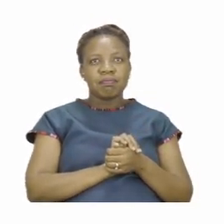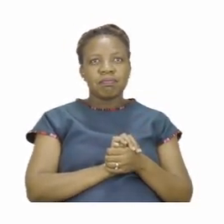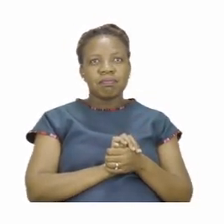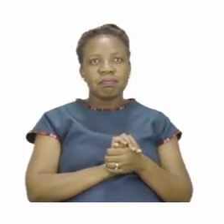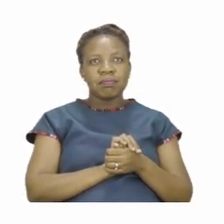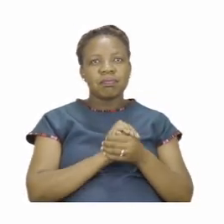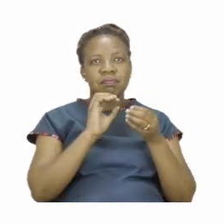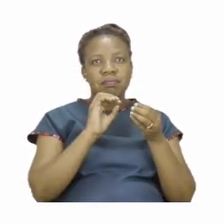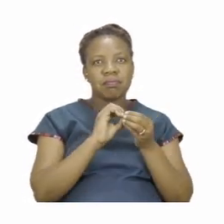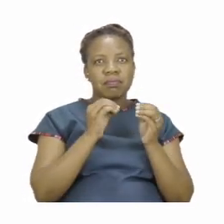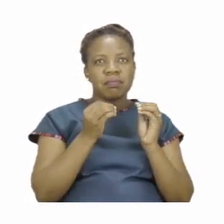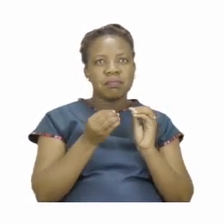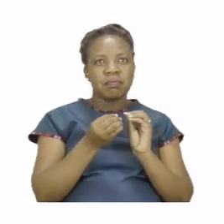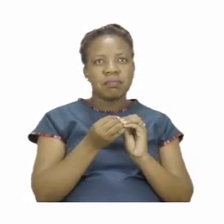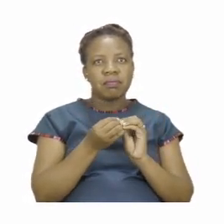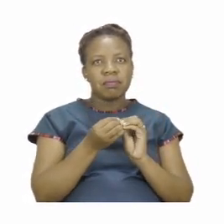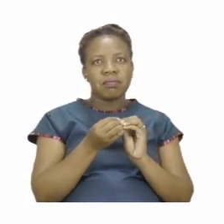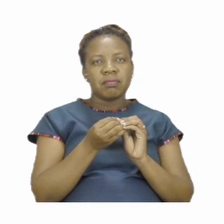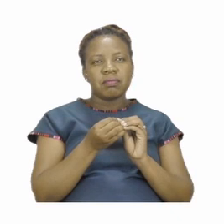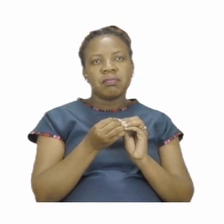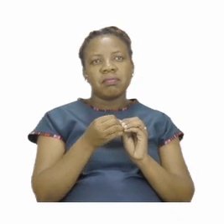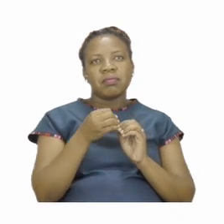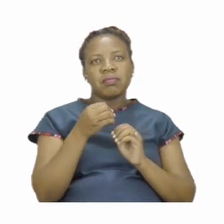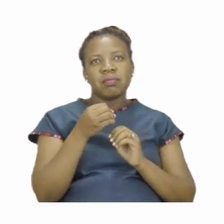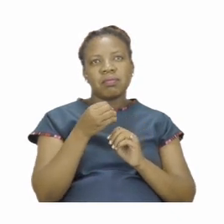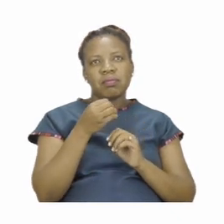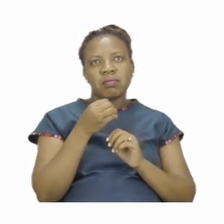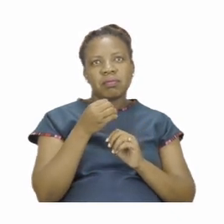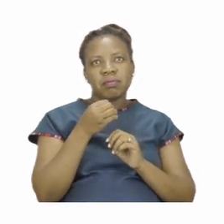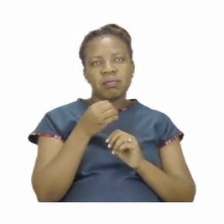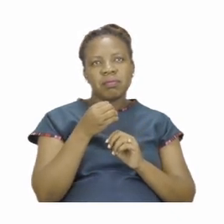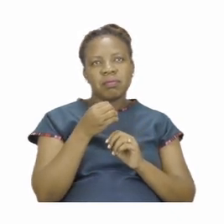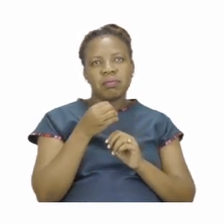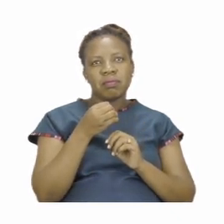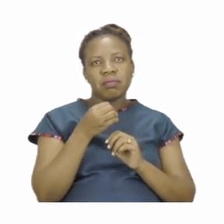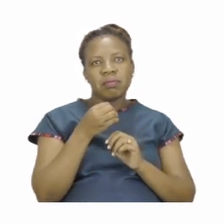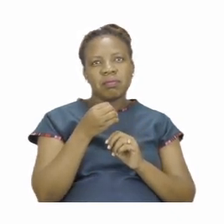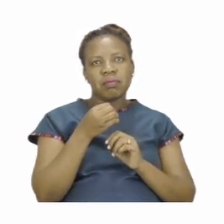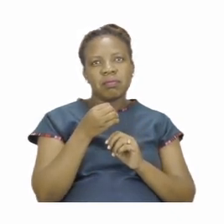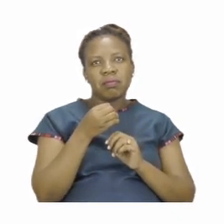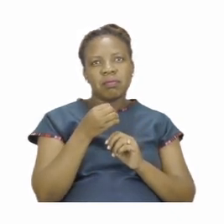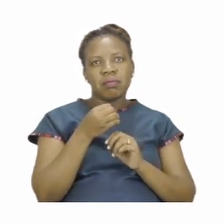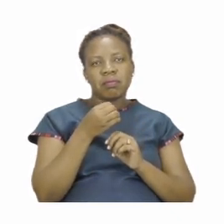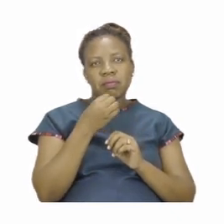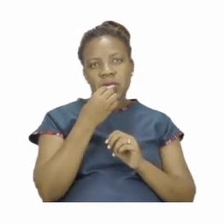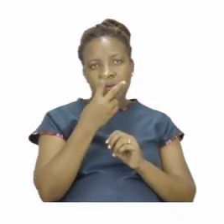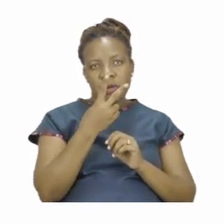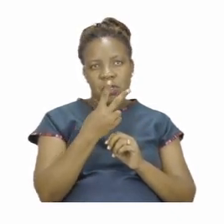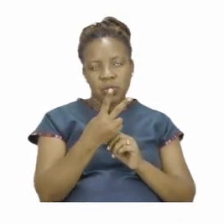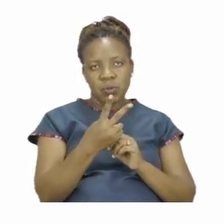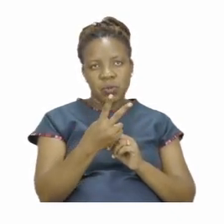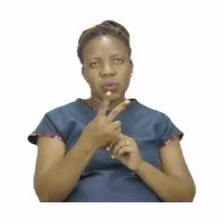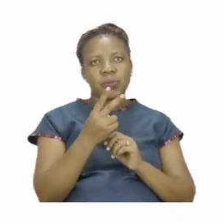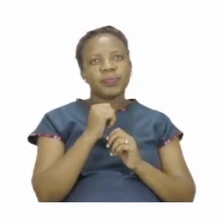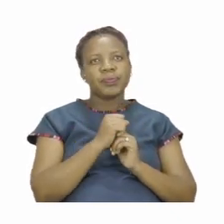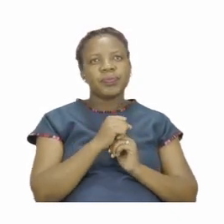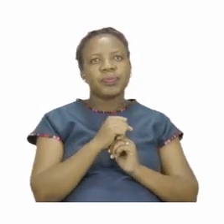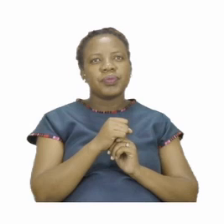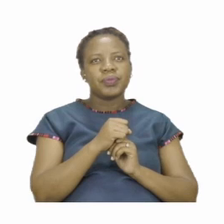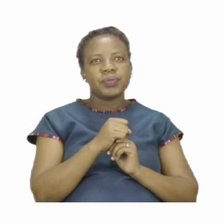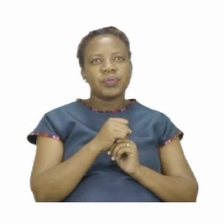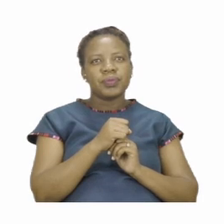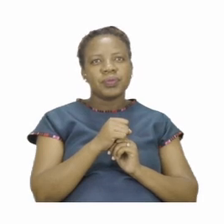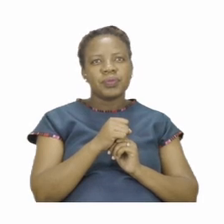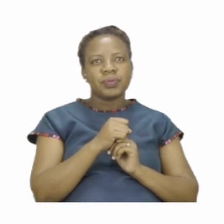the time for each clock. Then say how many hours have passed. I'm sure this one is very easy for